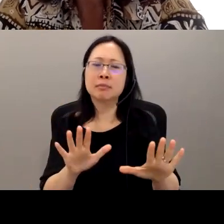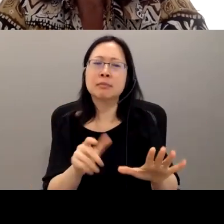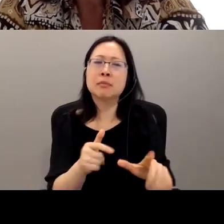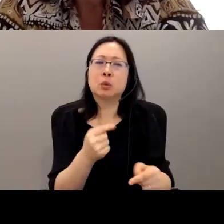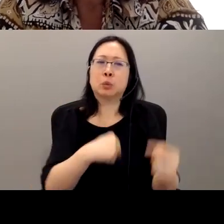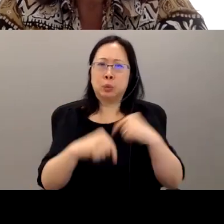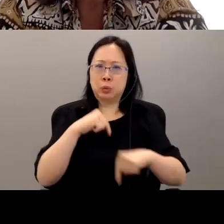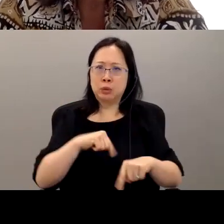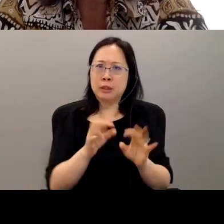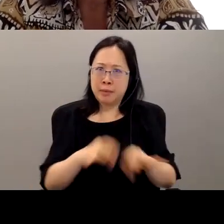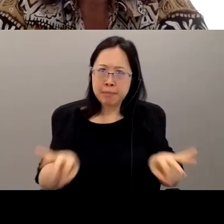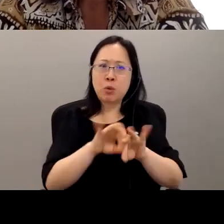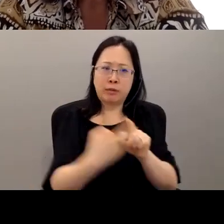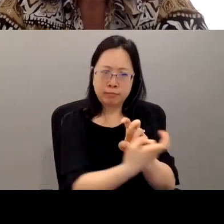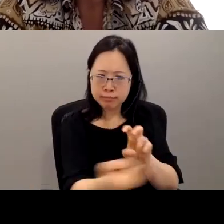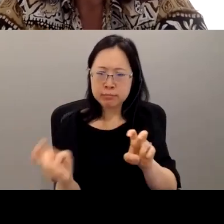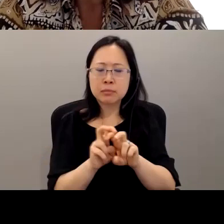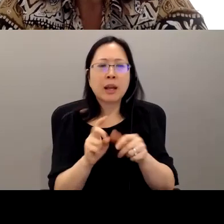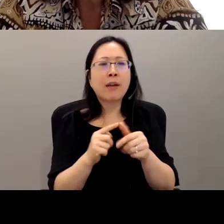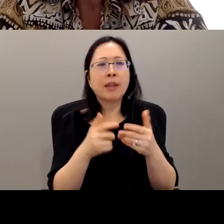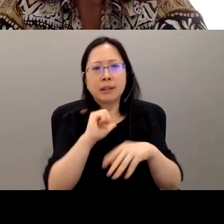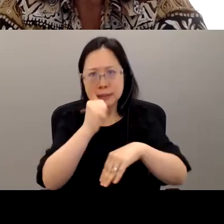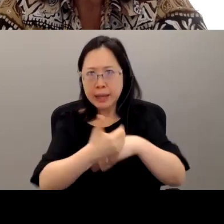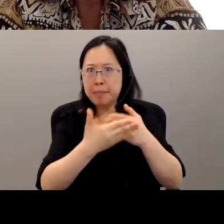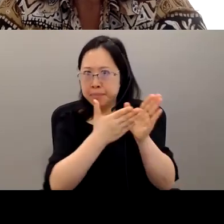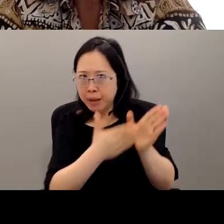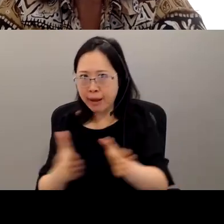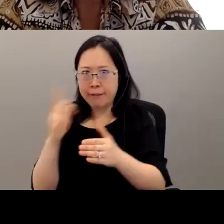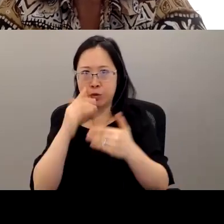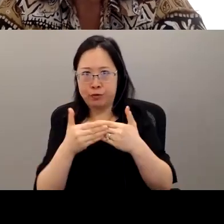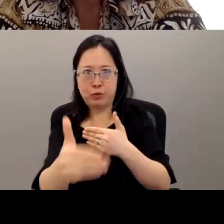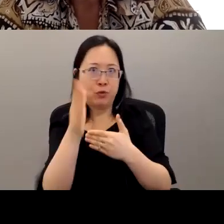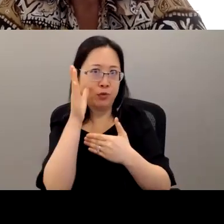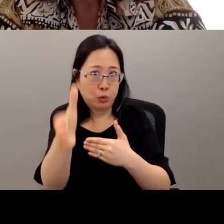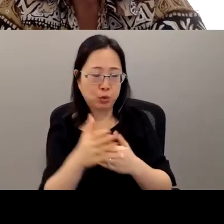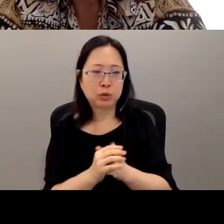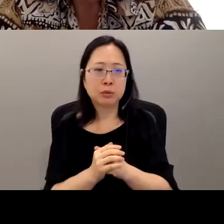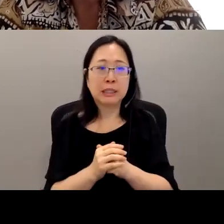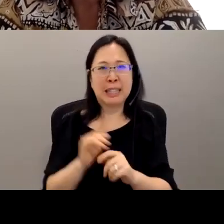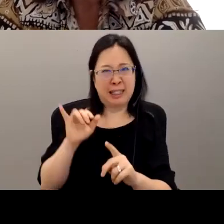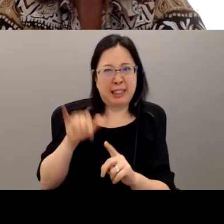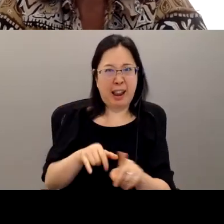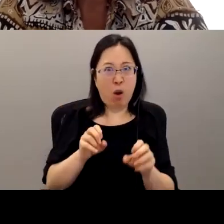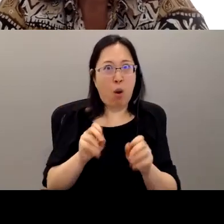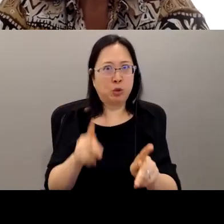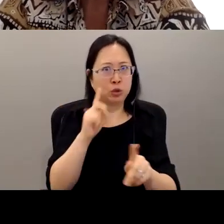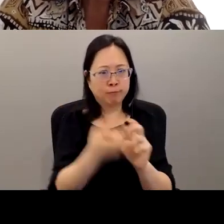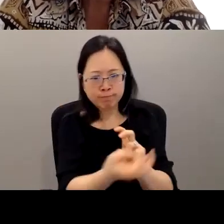forward in the future. So creating those opportunities for the family is very